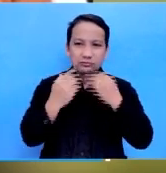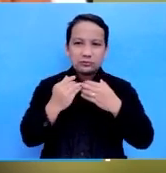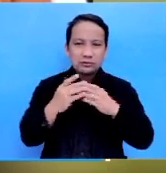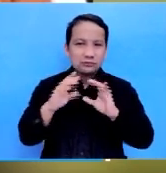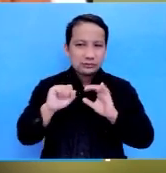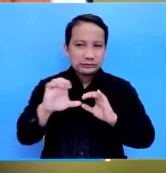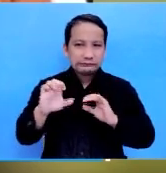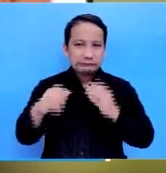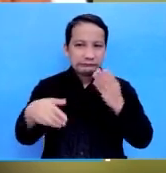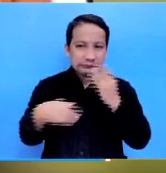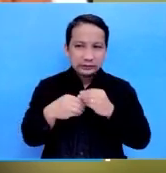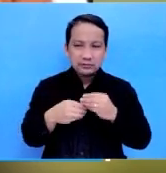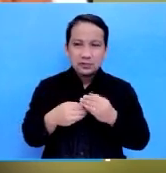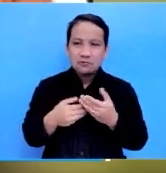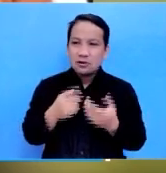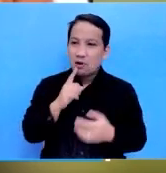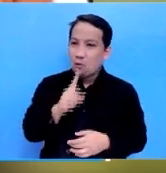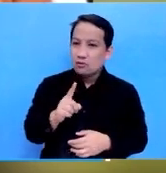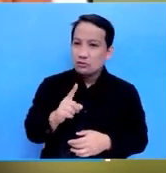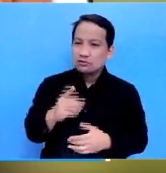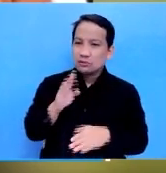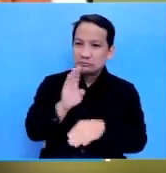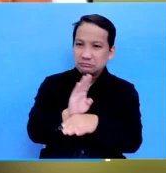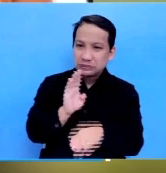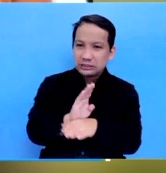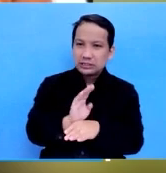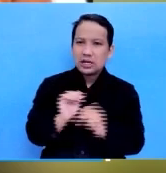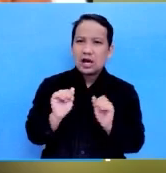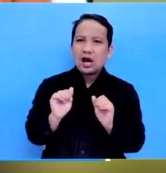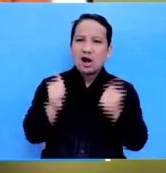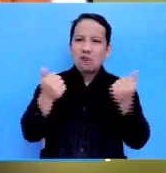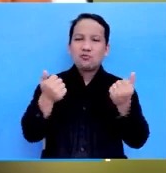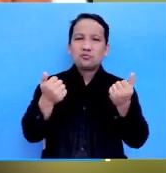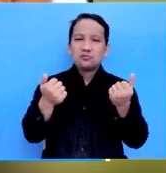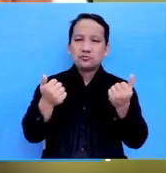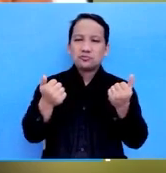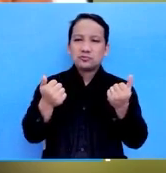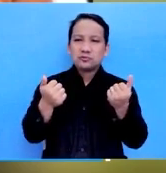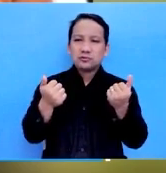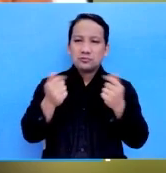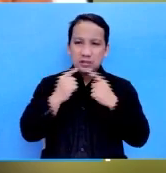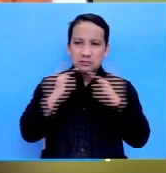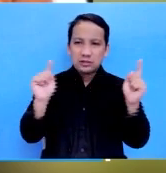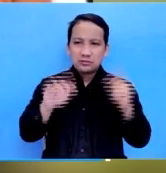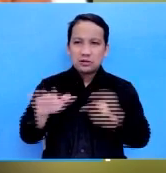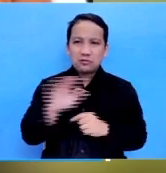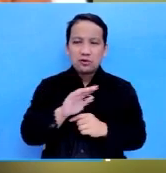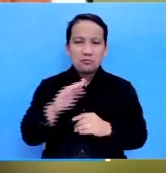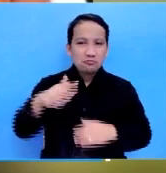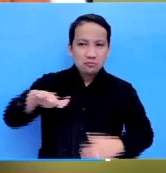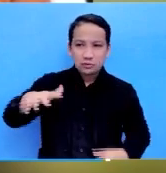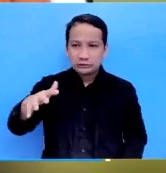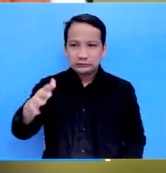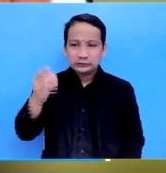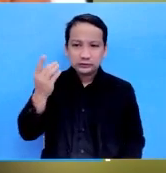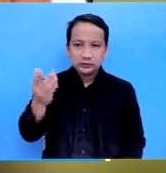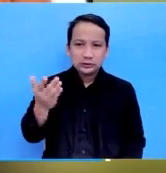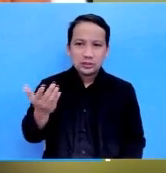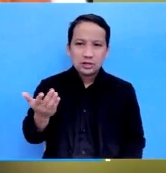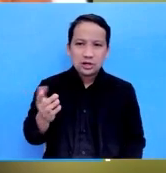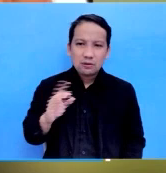marami naman pong apektado na businesses. So, kailan po ba tayo maaaring magdeklara ng moderate risk at alert level